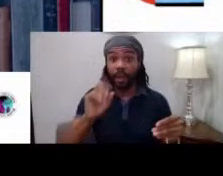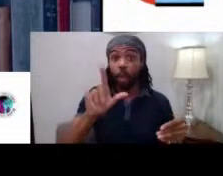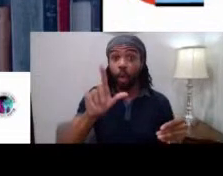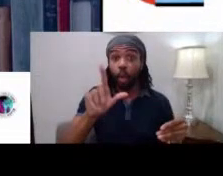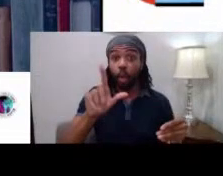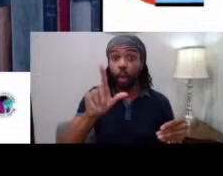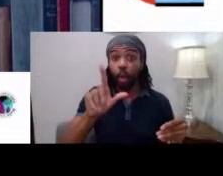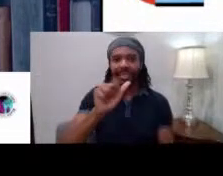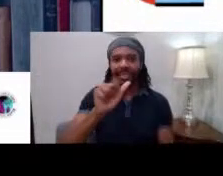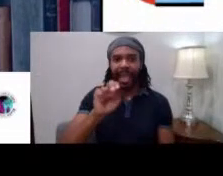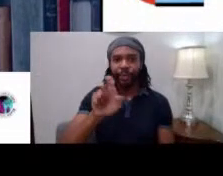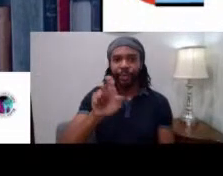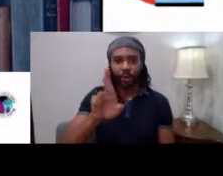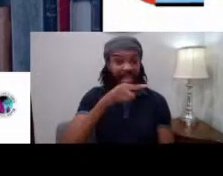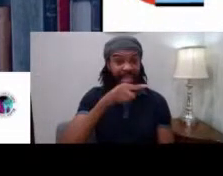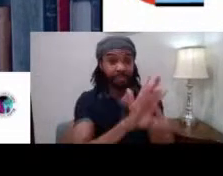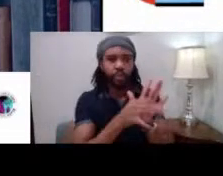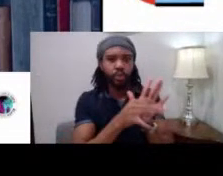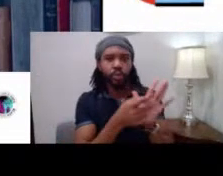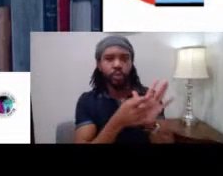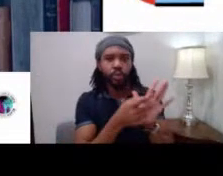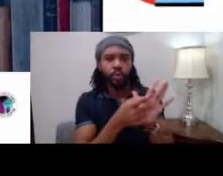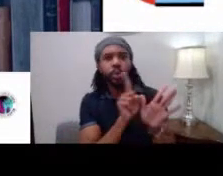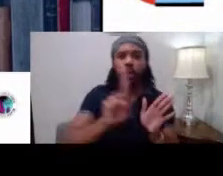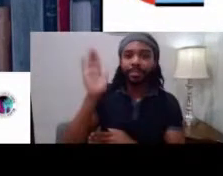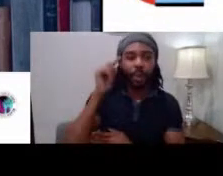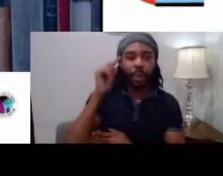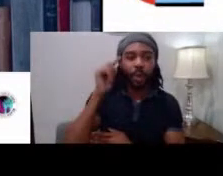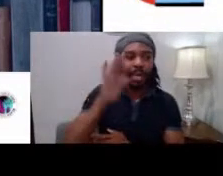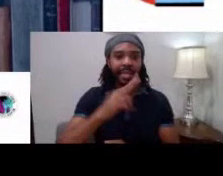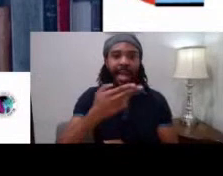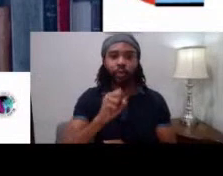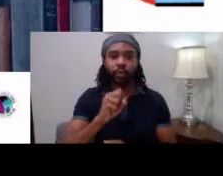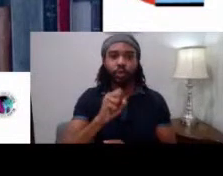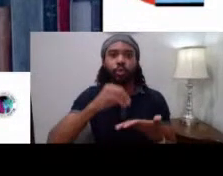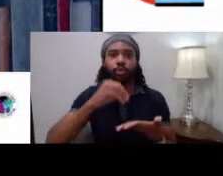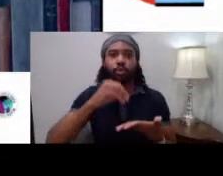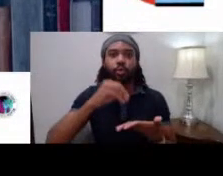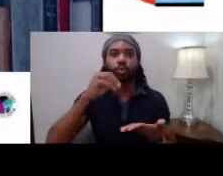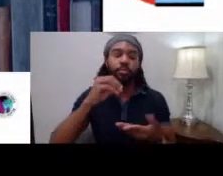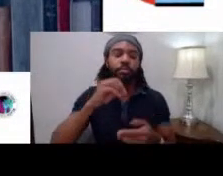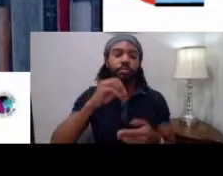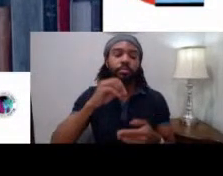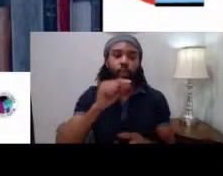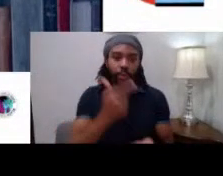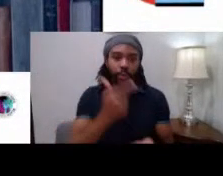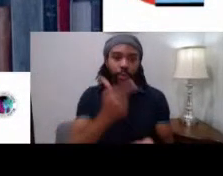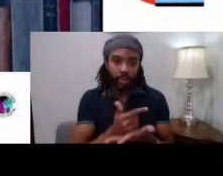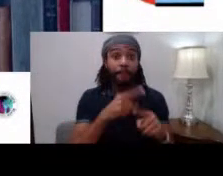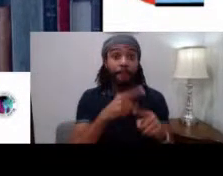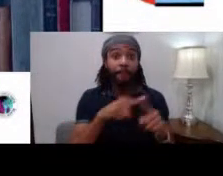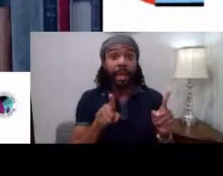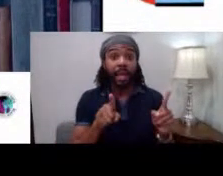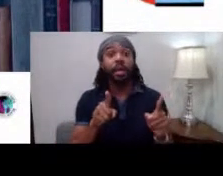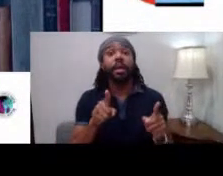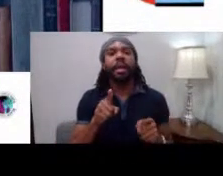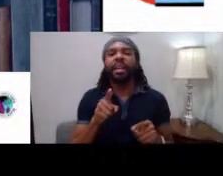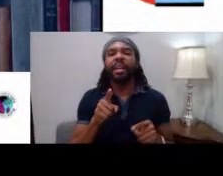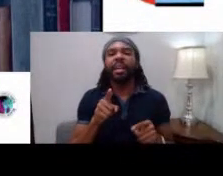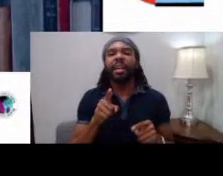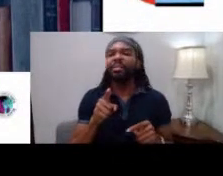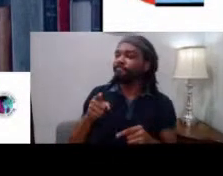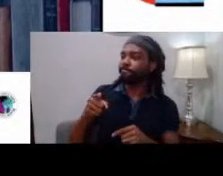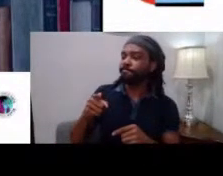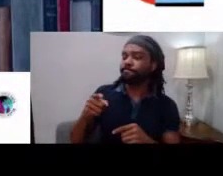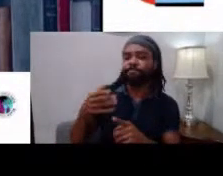as class president, but was preemptively silenced due to the opposition to Ron DeSantis's Don't Say Gay bill. As